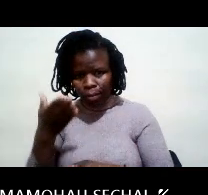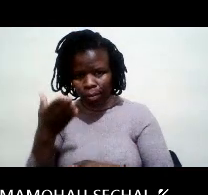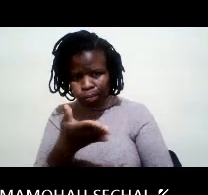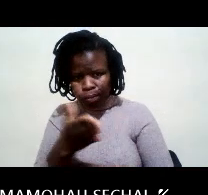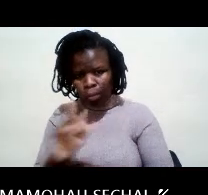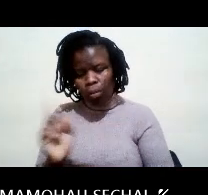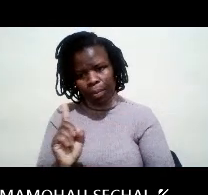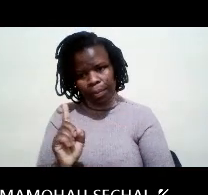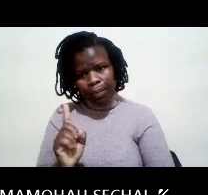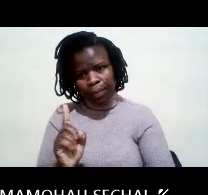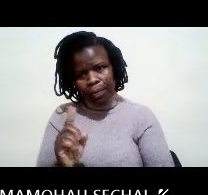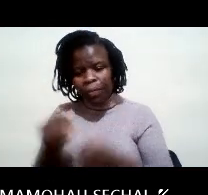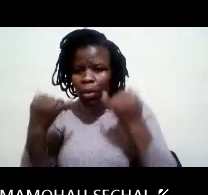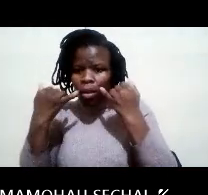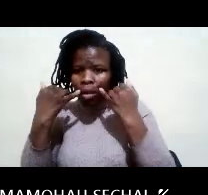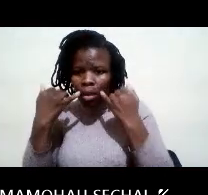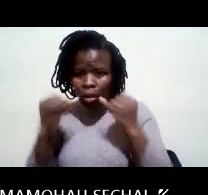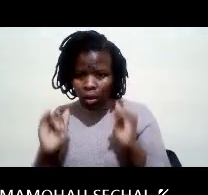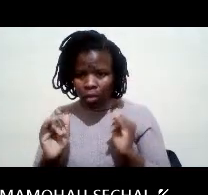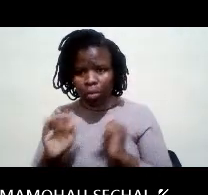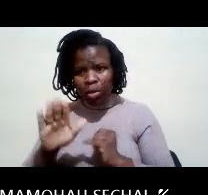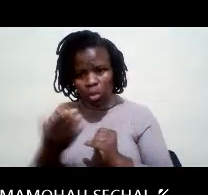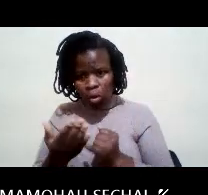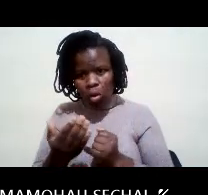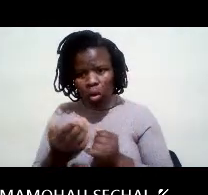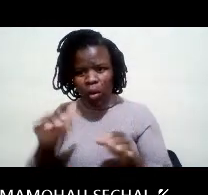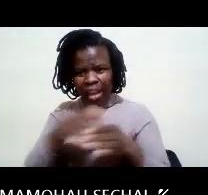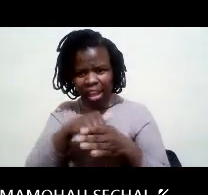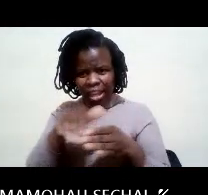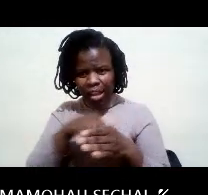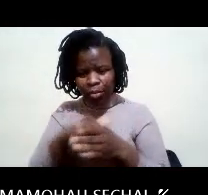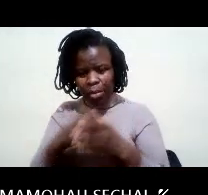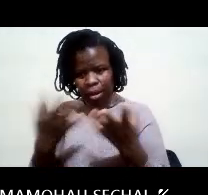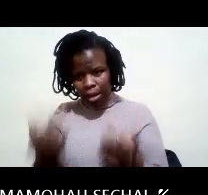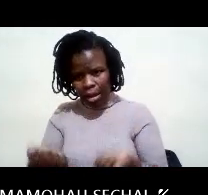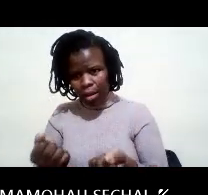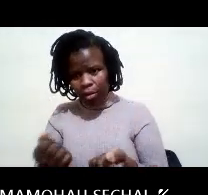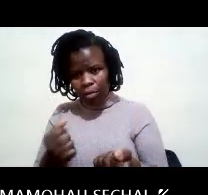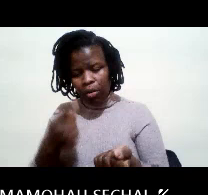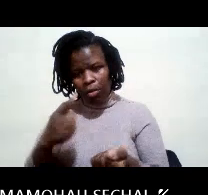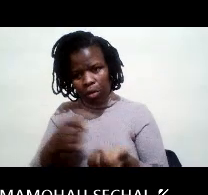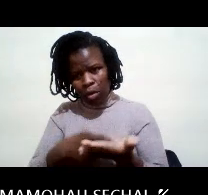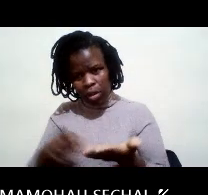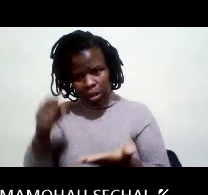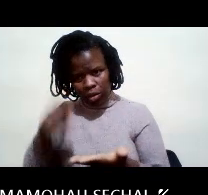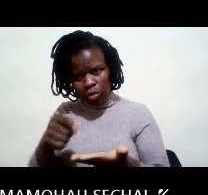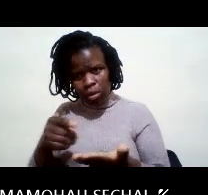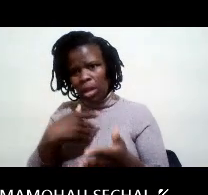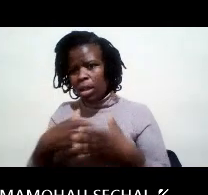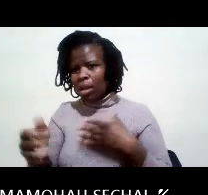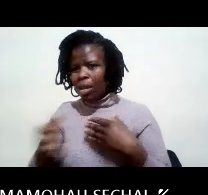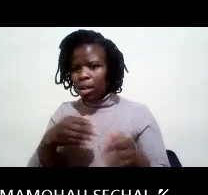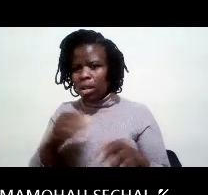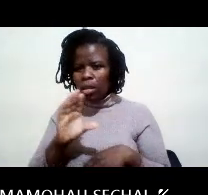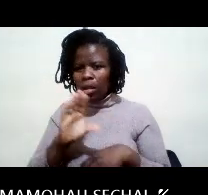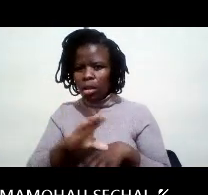information or the engagements that we have for you to engage with this week. Any comments, questions?